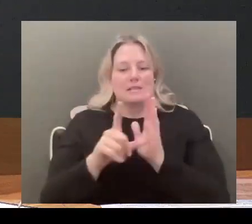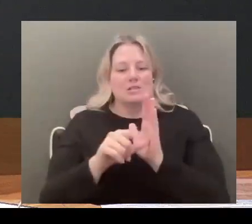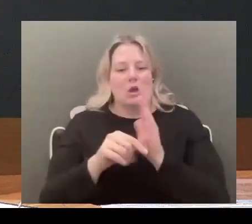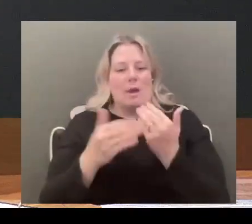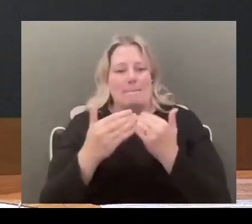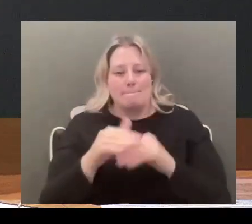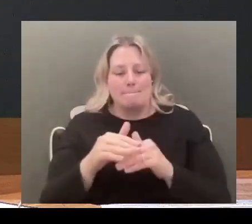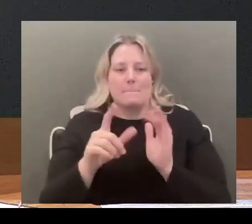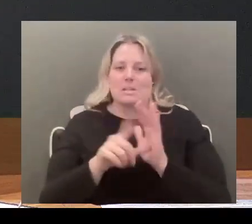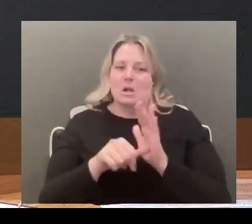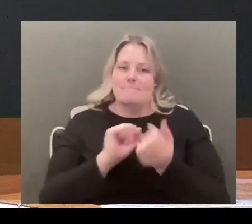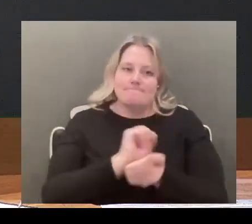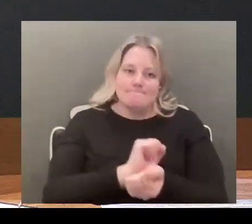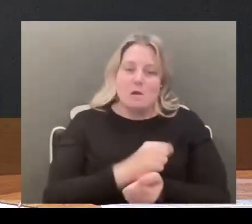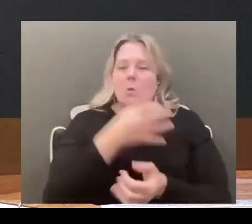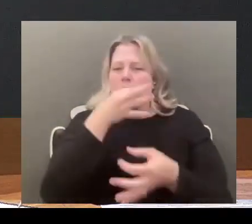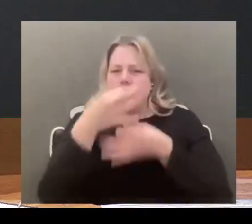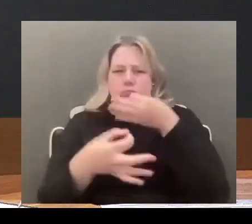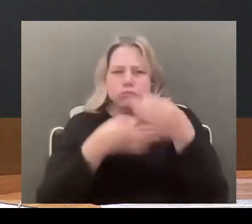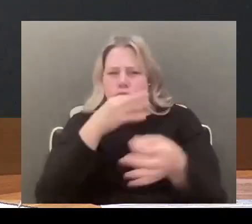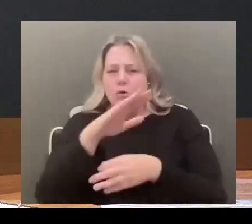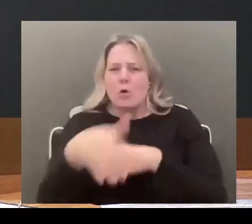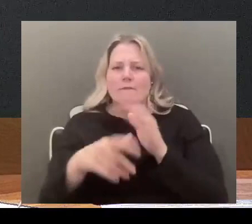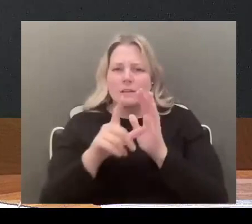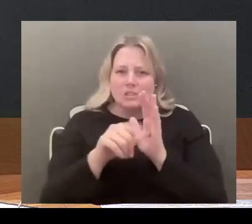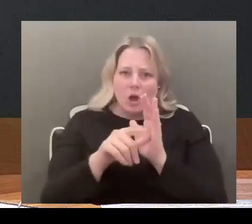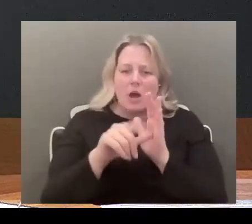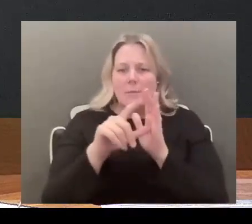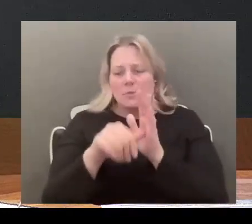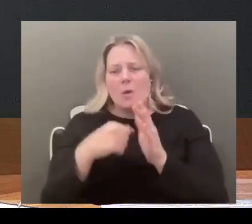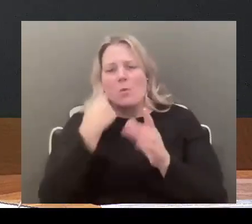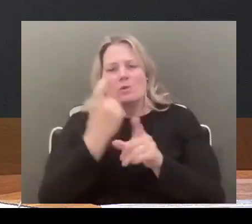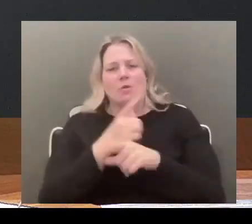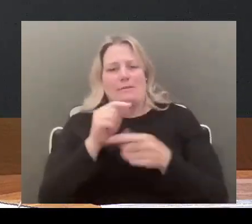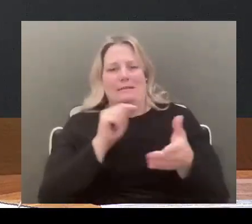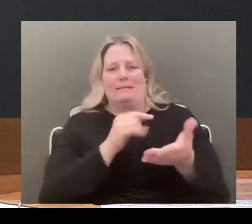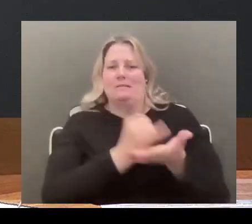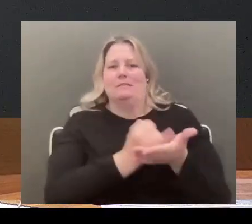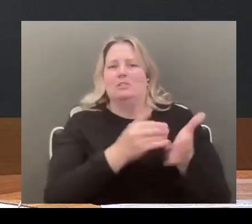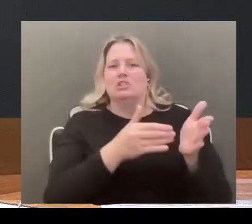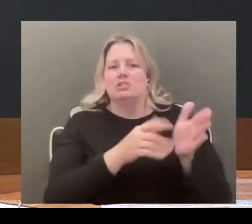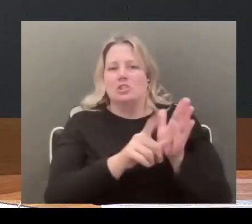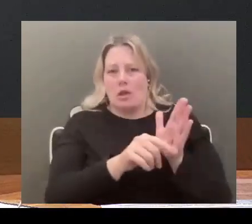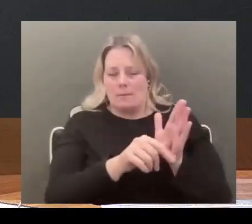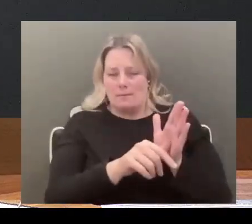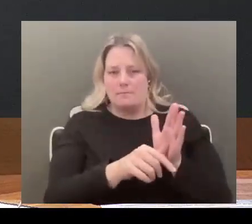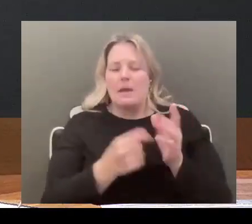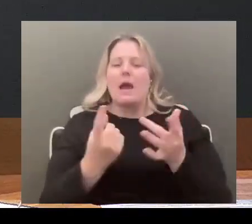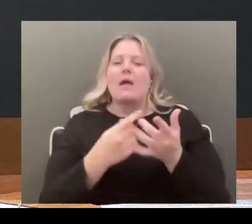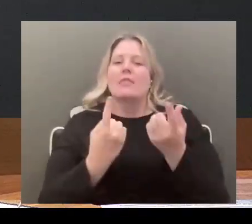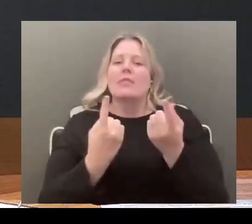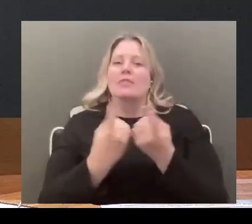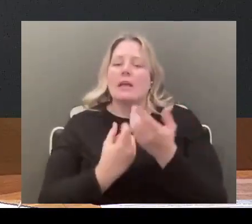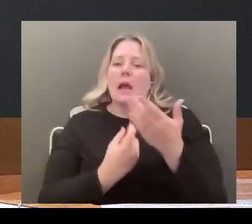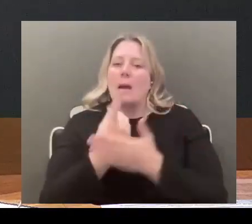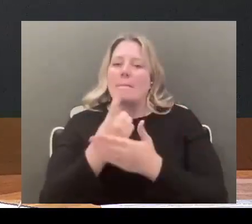lot of questions about time constraints and heard a lot of barriers to time. But another thing that came up that resonated for me was leadership.